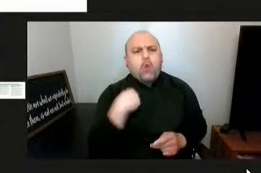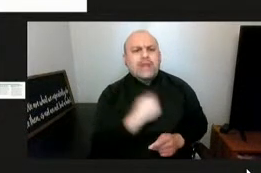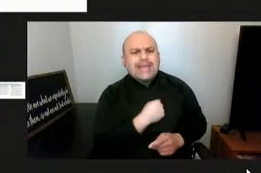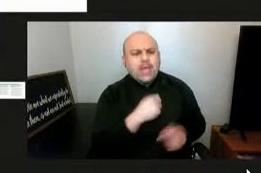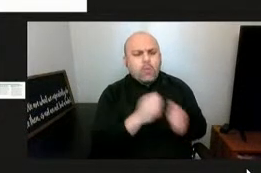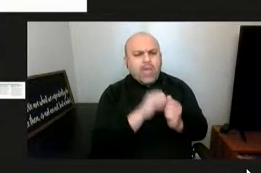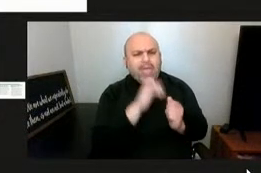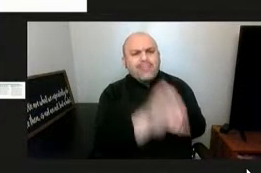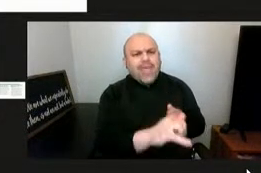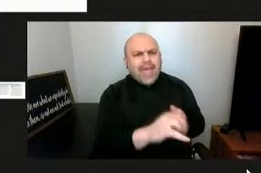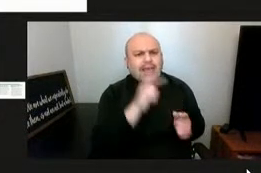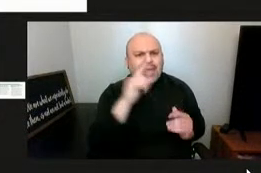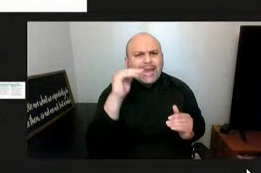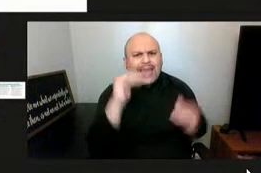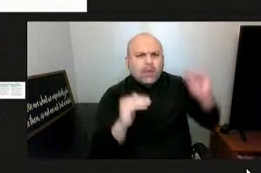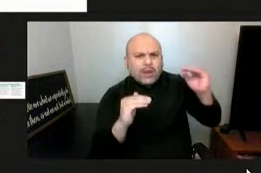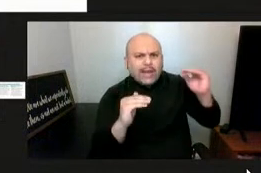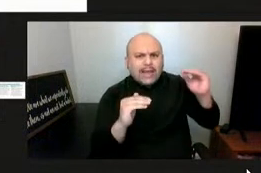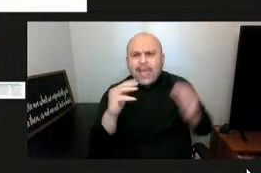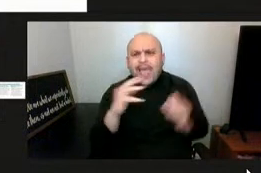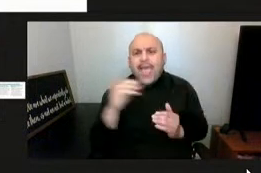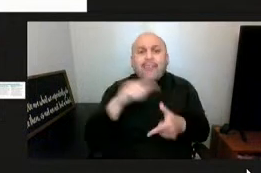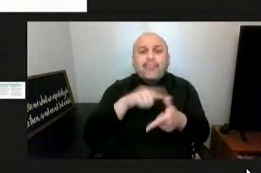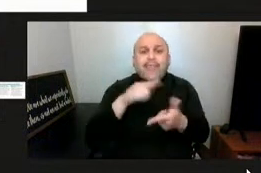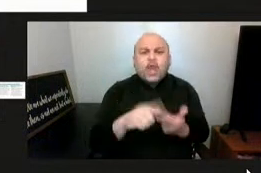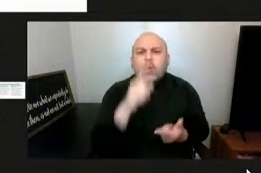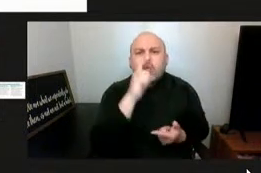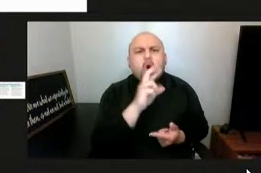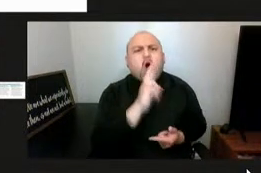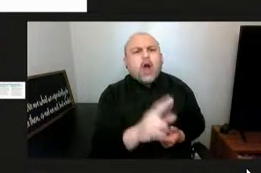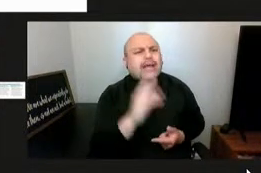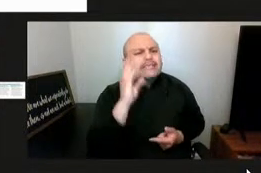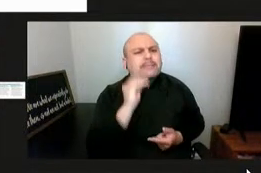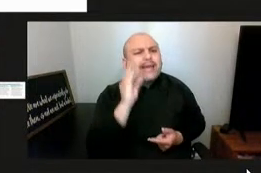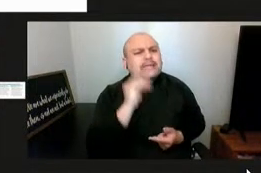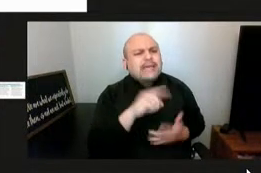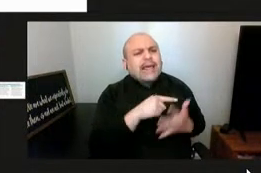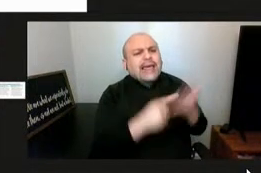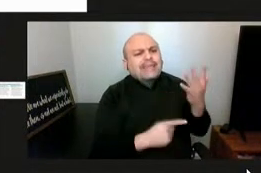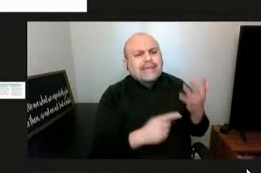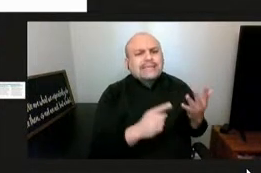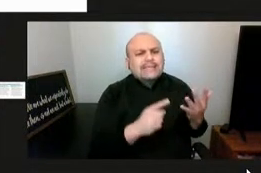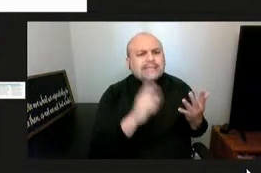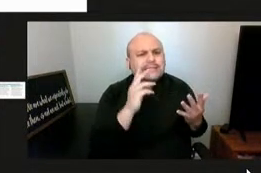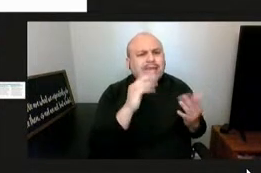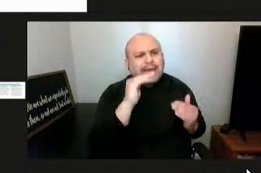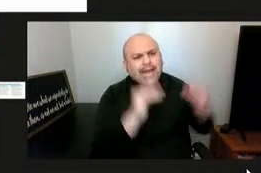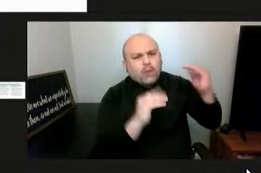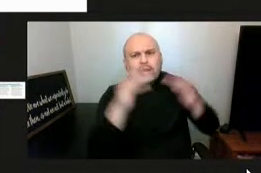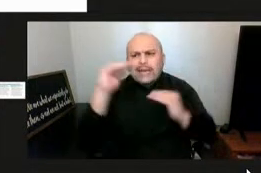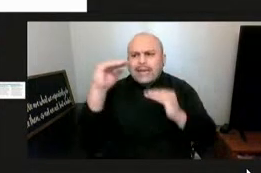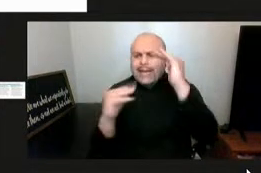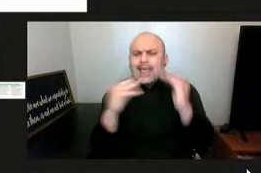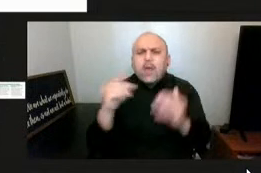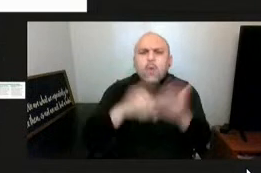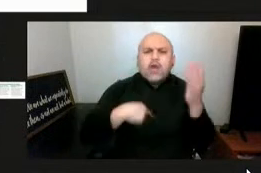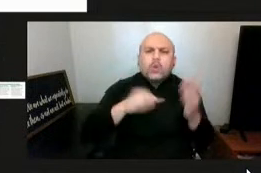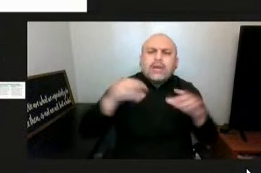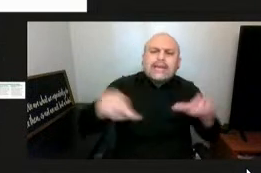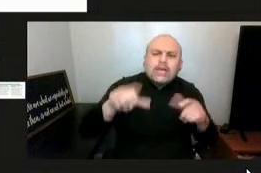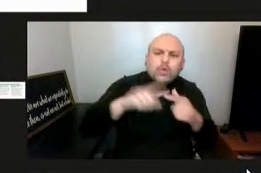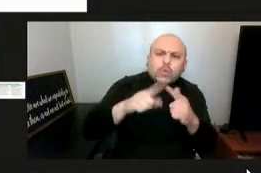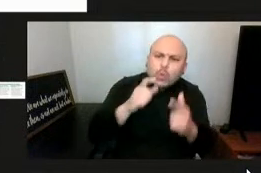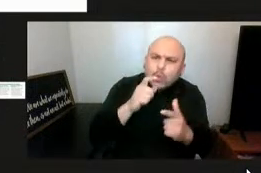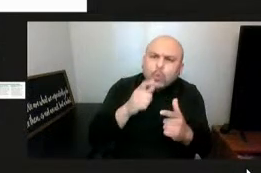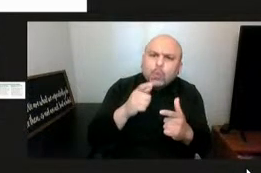inequities, and then who are experiencing those inequities, and what do we need to do by whom, when,